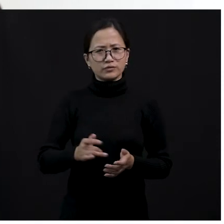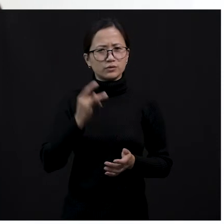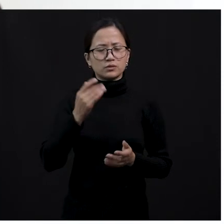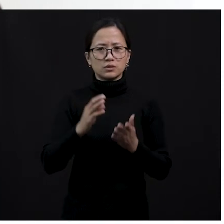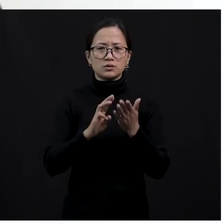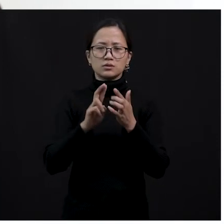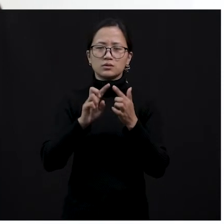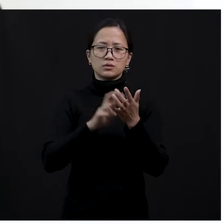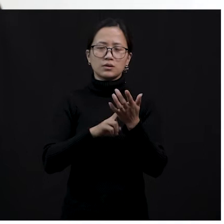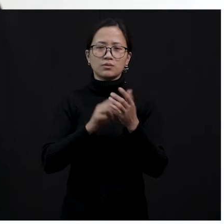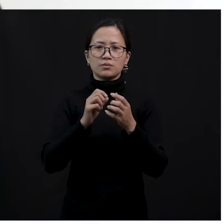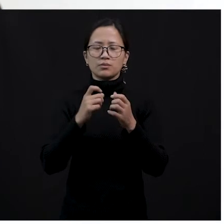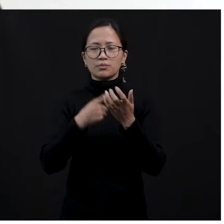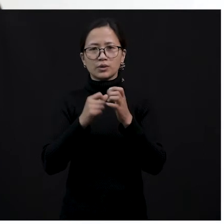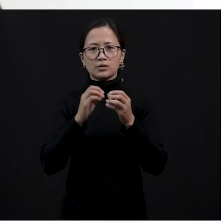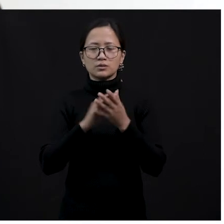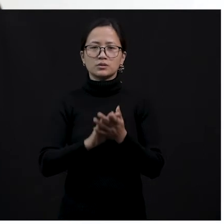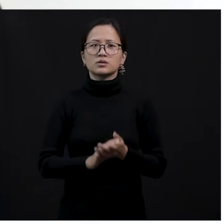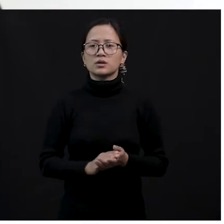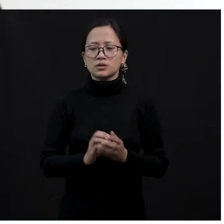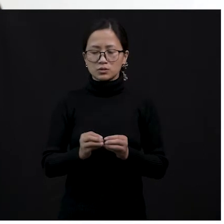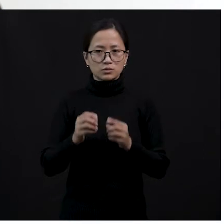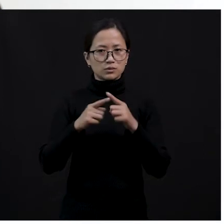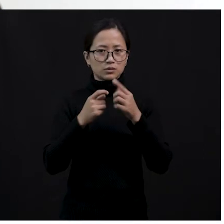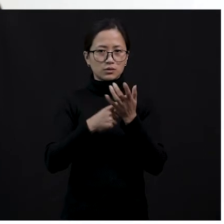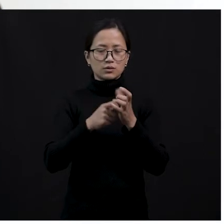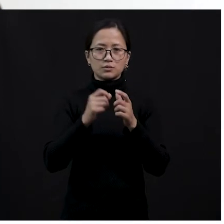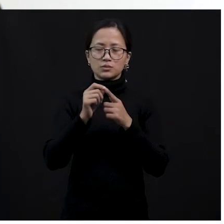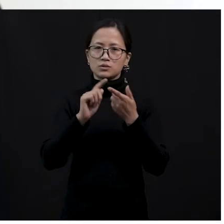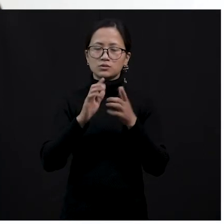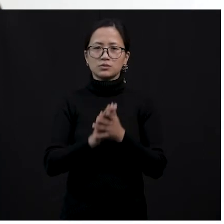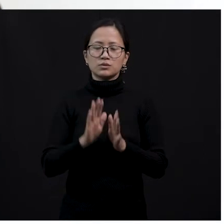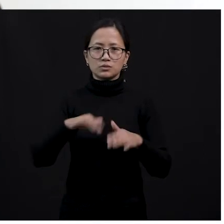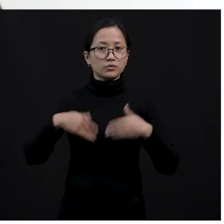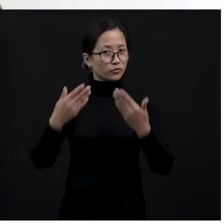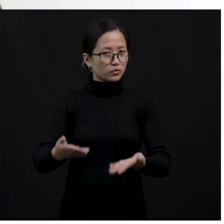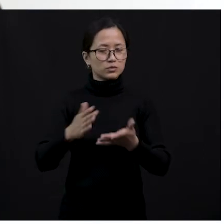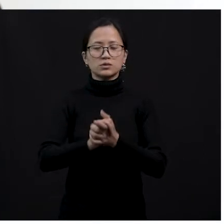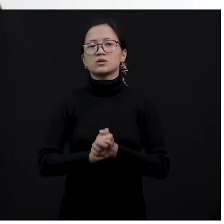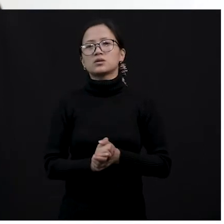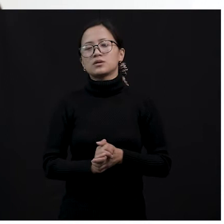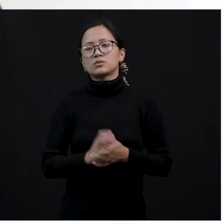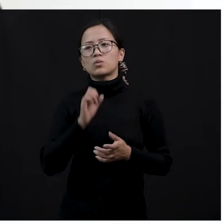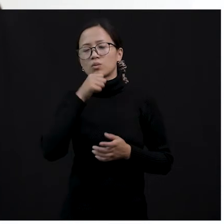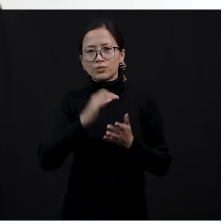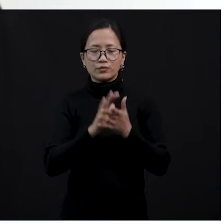to say that he had fallen into the trap of an old friend. So he said that it all came back to me when I